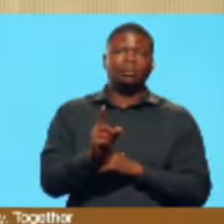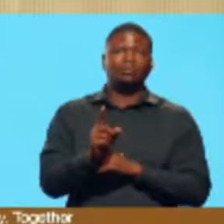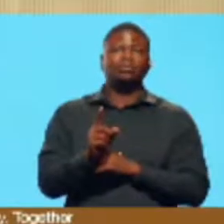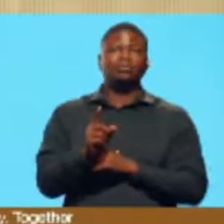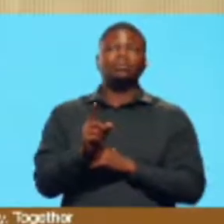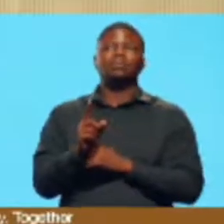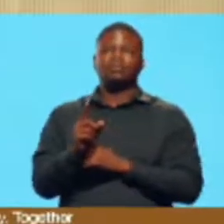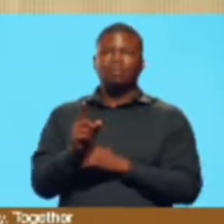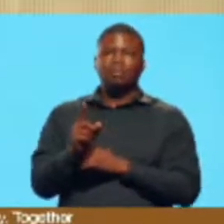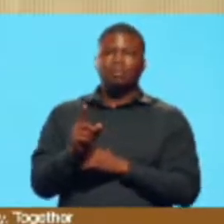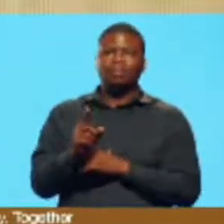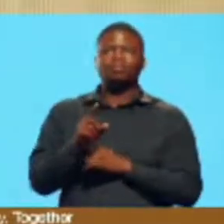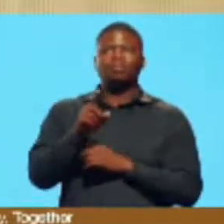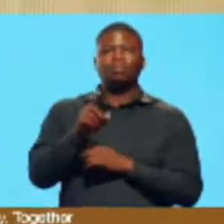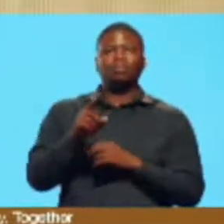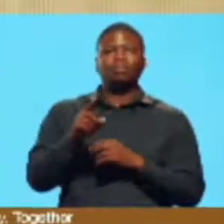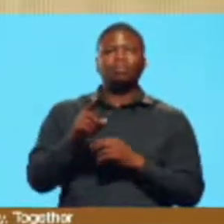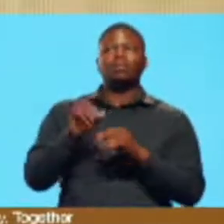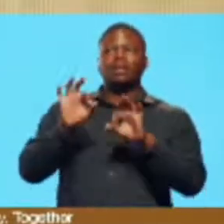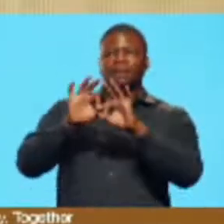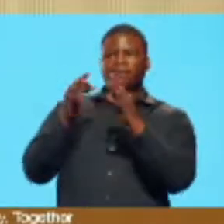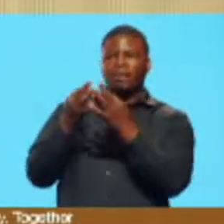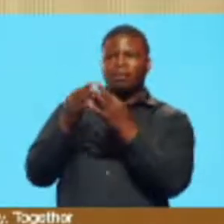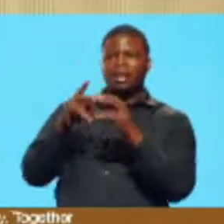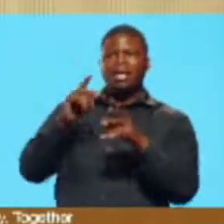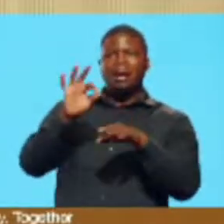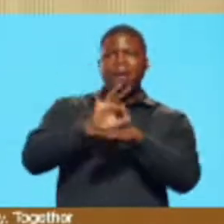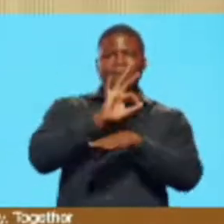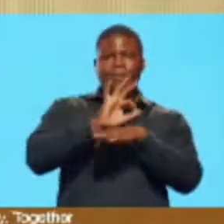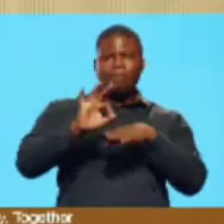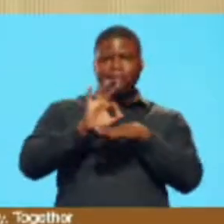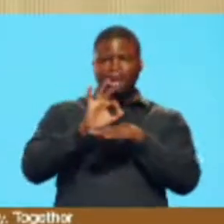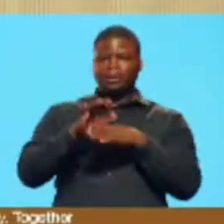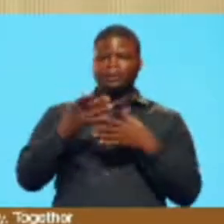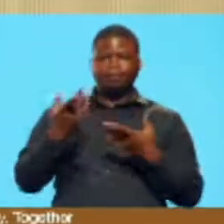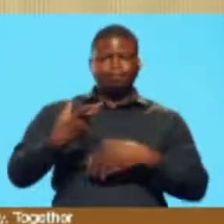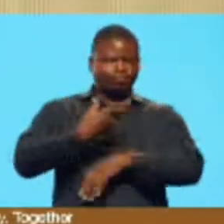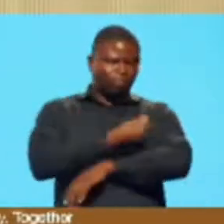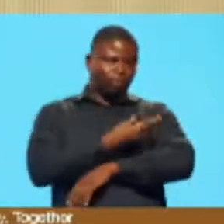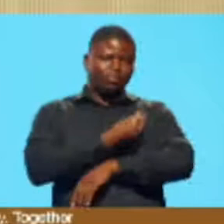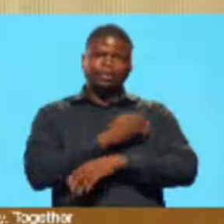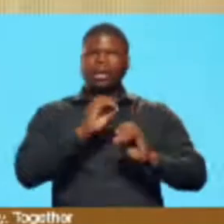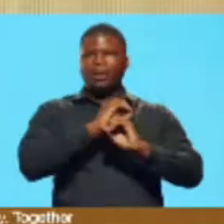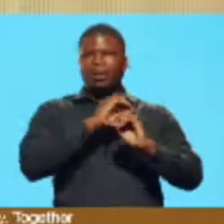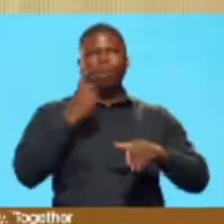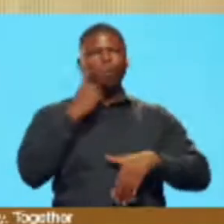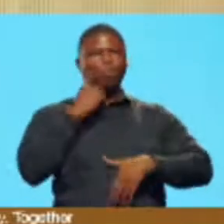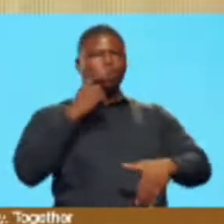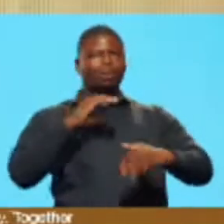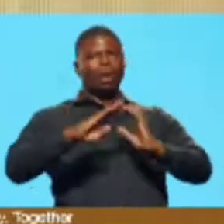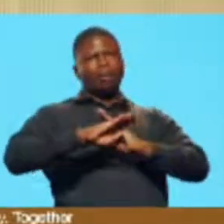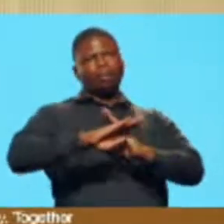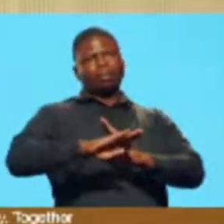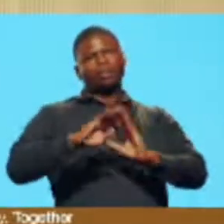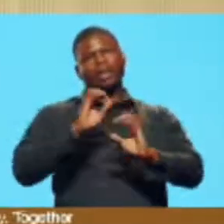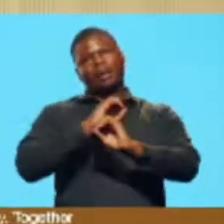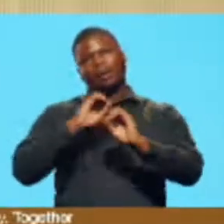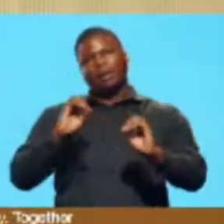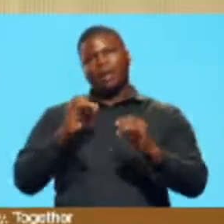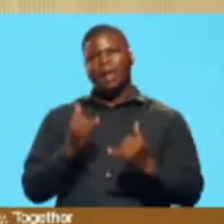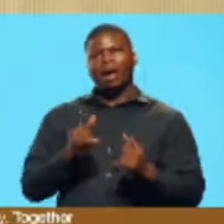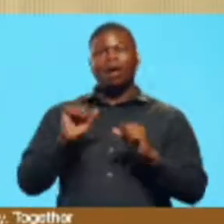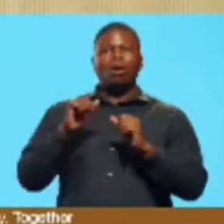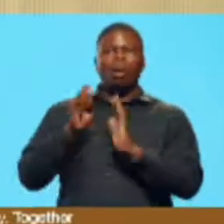the uptake of family planning amongst young people. I think as government, as